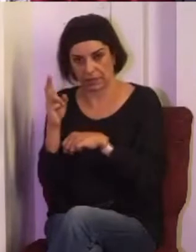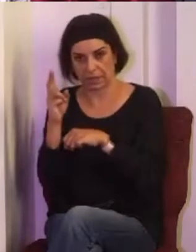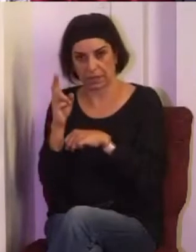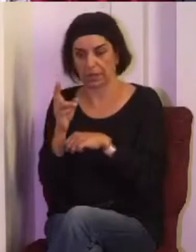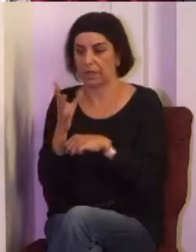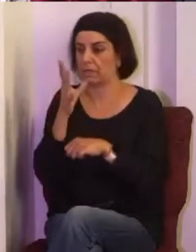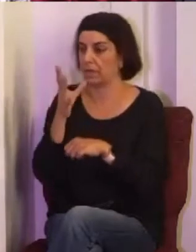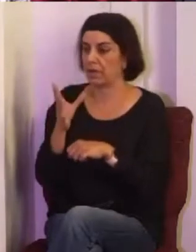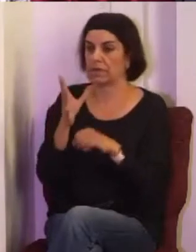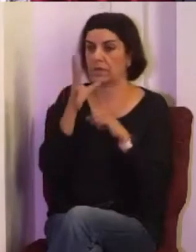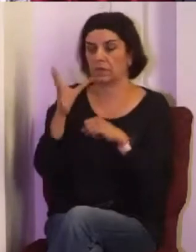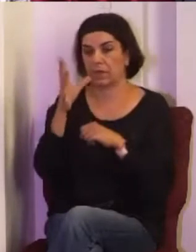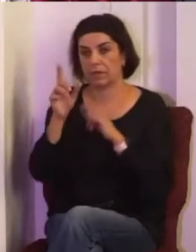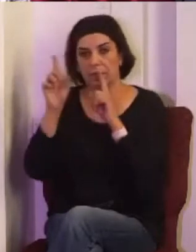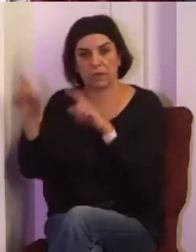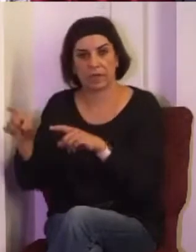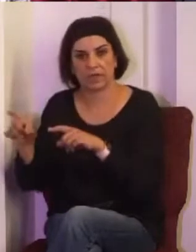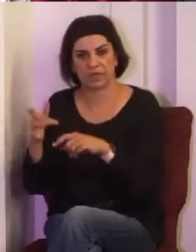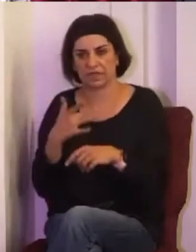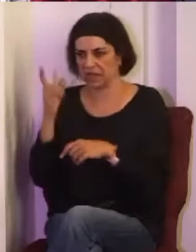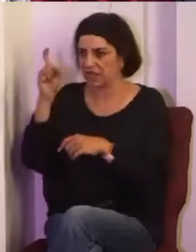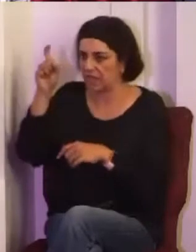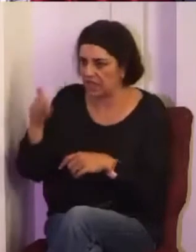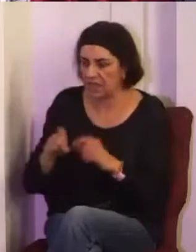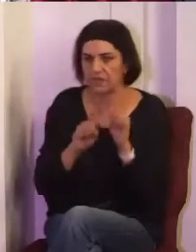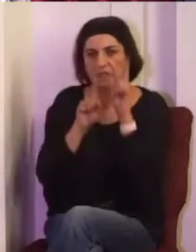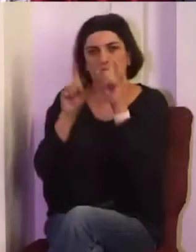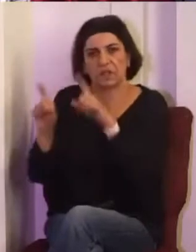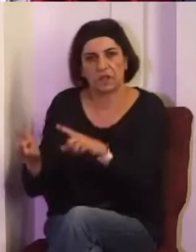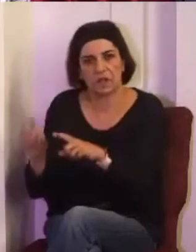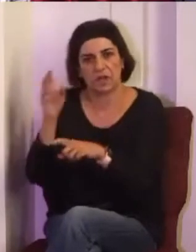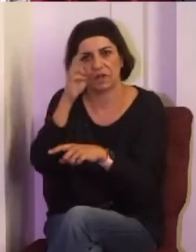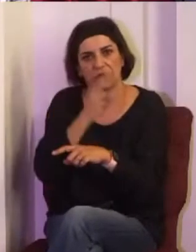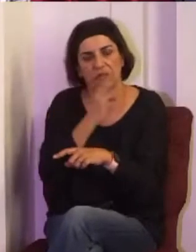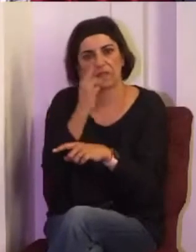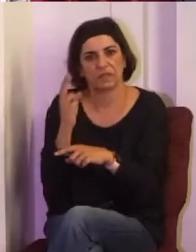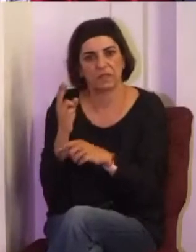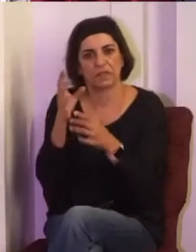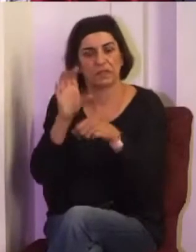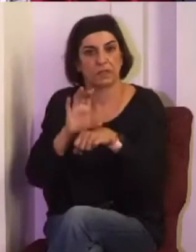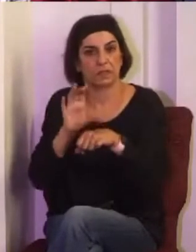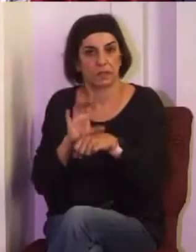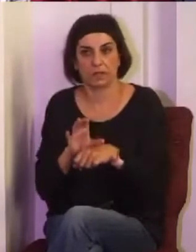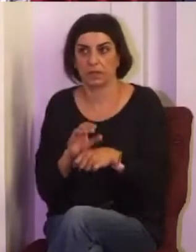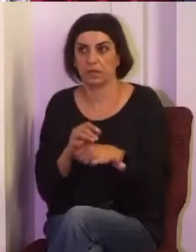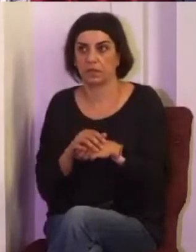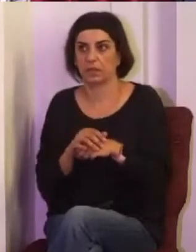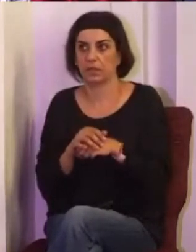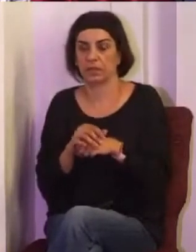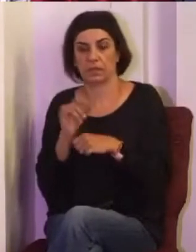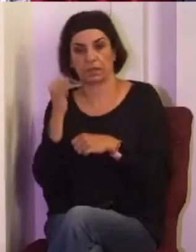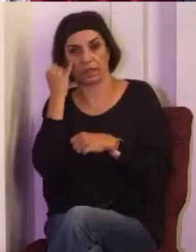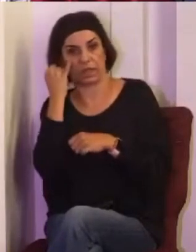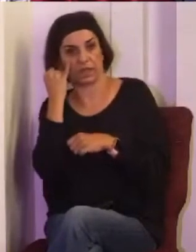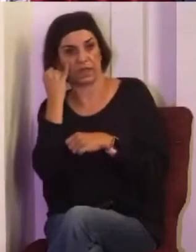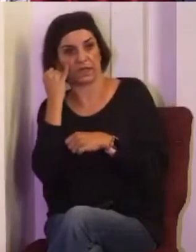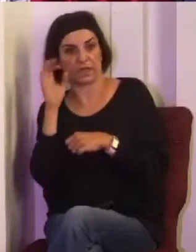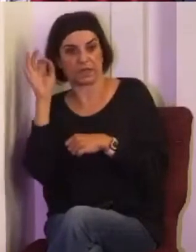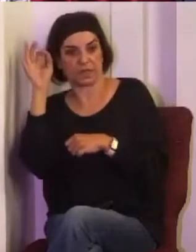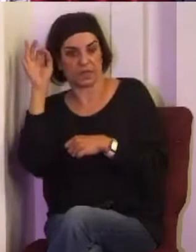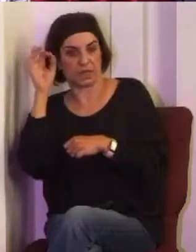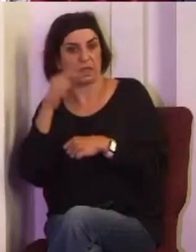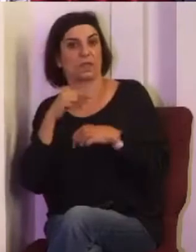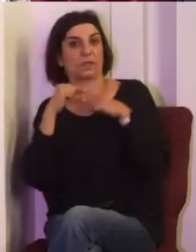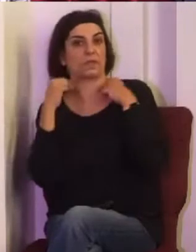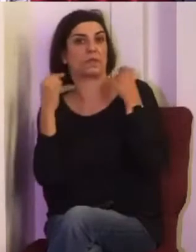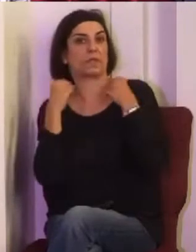be. And if they happen to be in one that the priest does not preach against them and still lets them